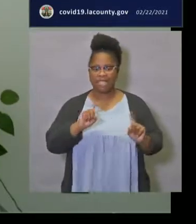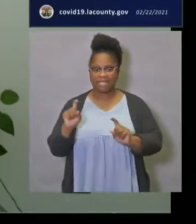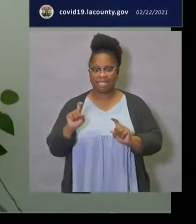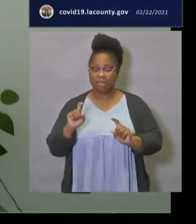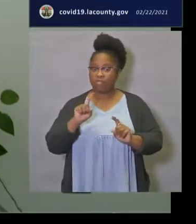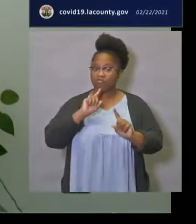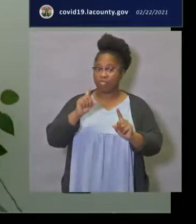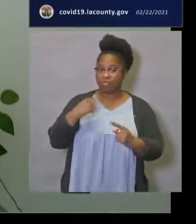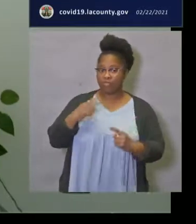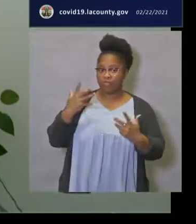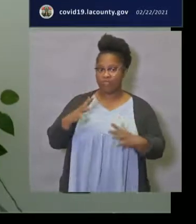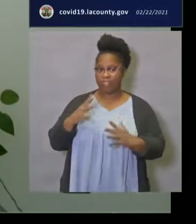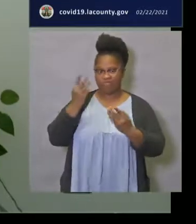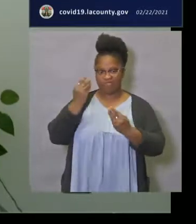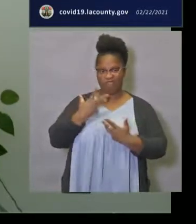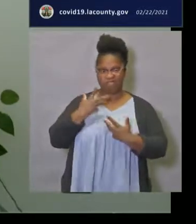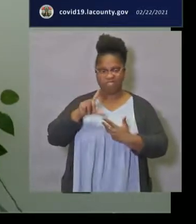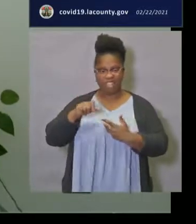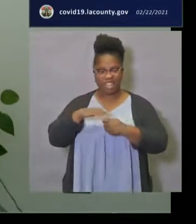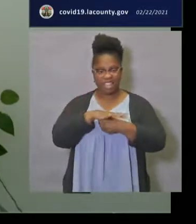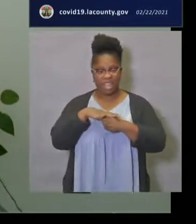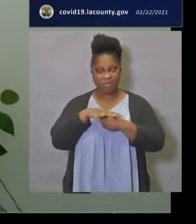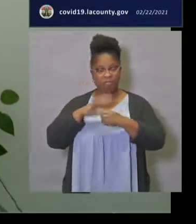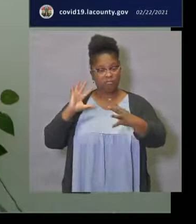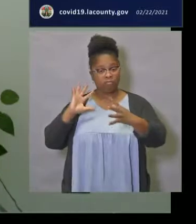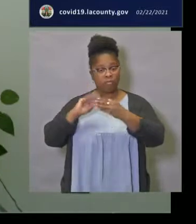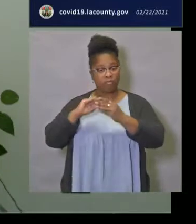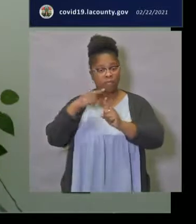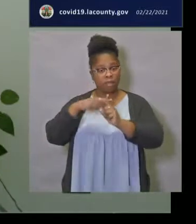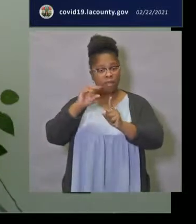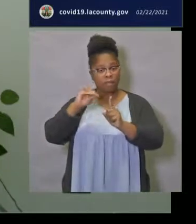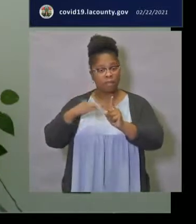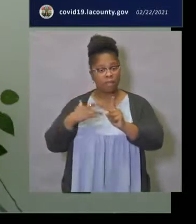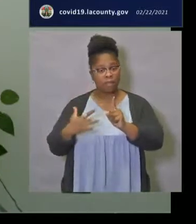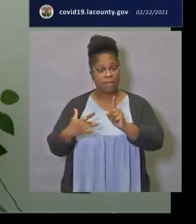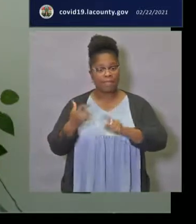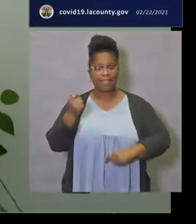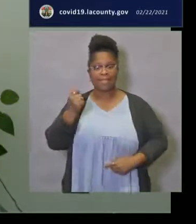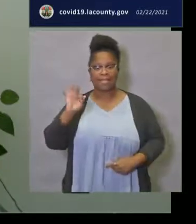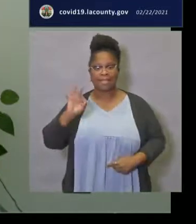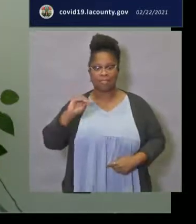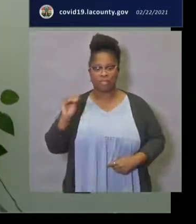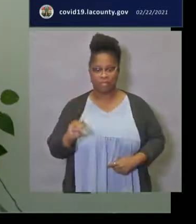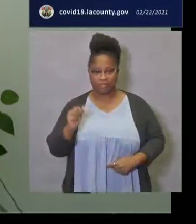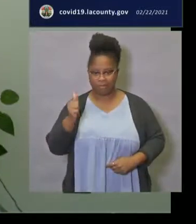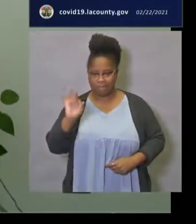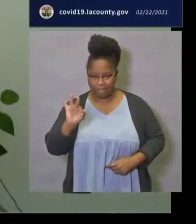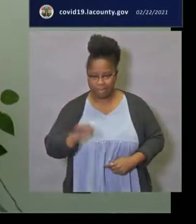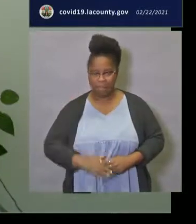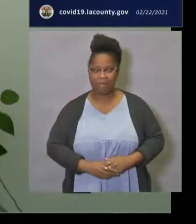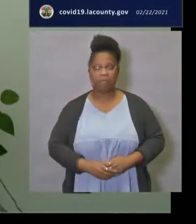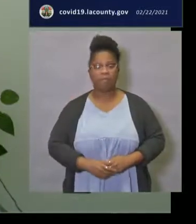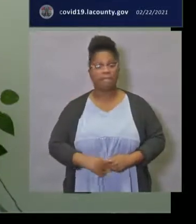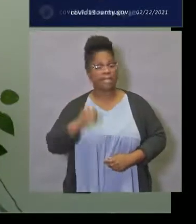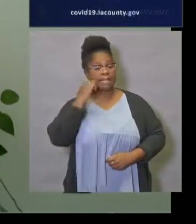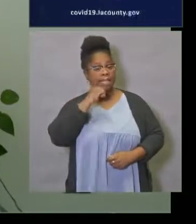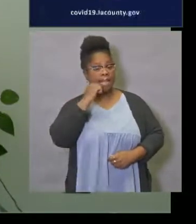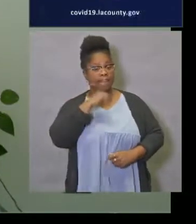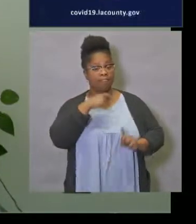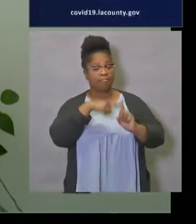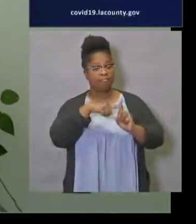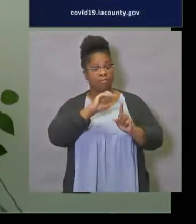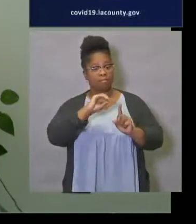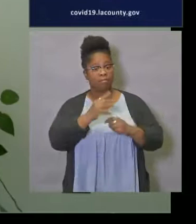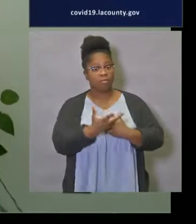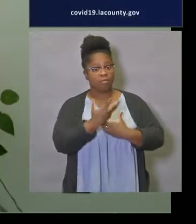LA County, and the cumulative positivity rate is 19%. Our daily positivity rate, however, has fallen